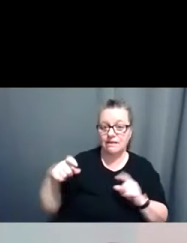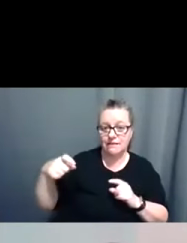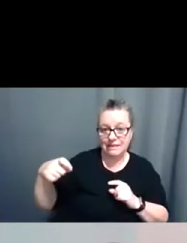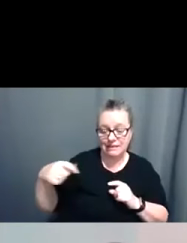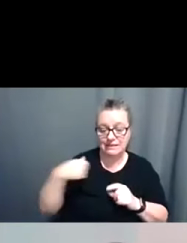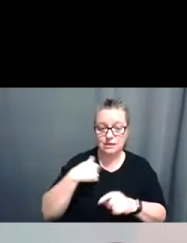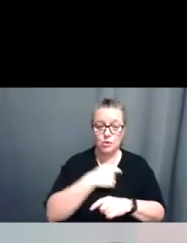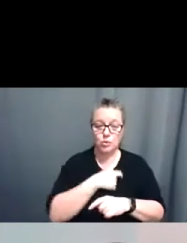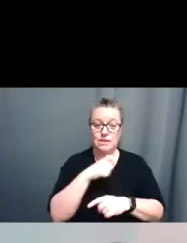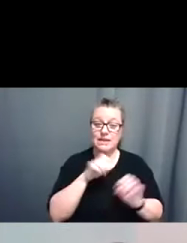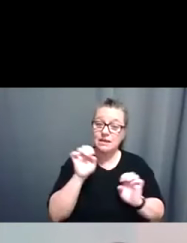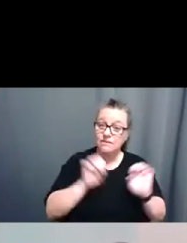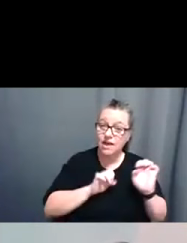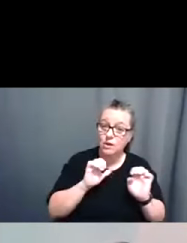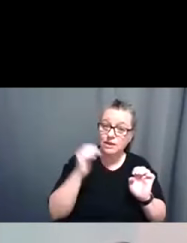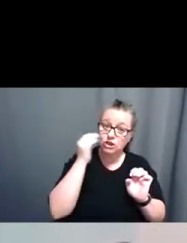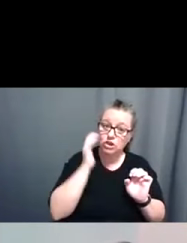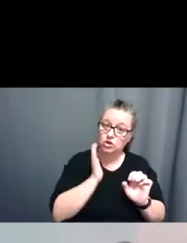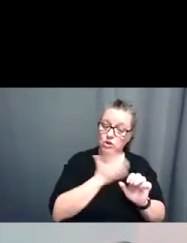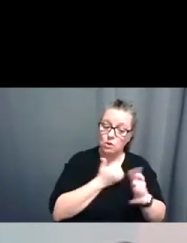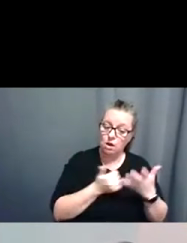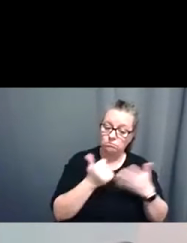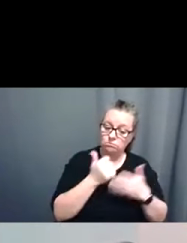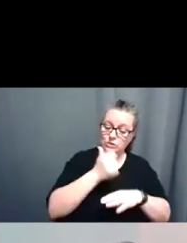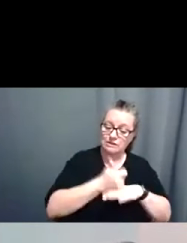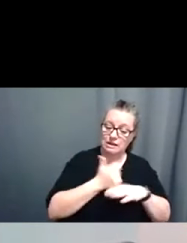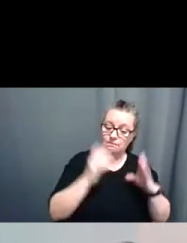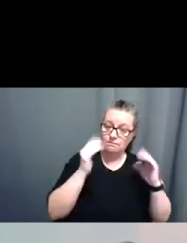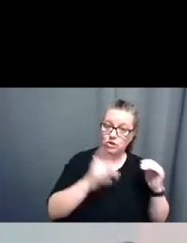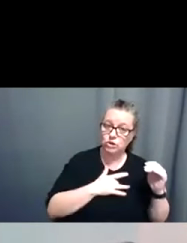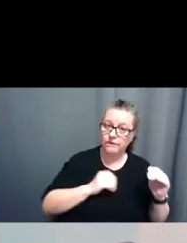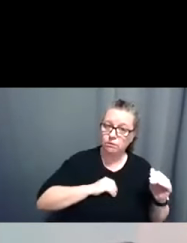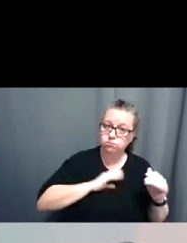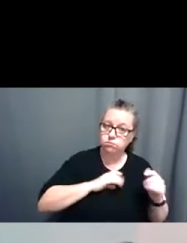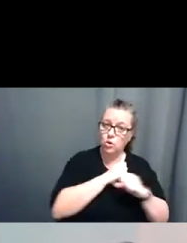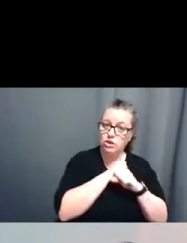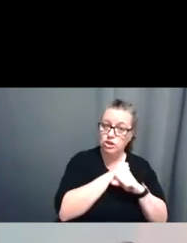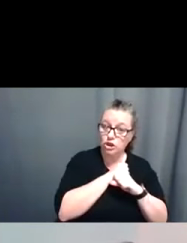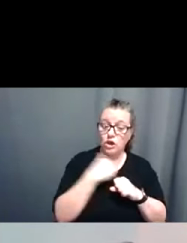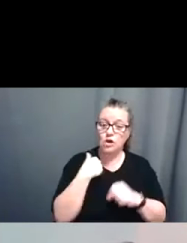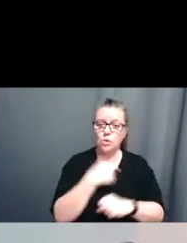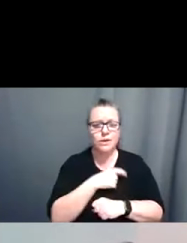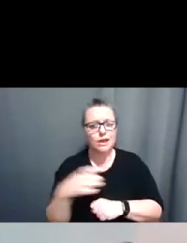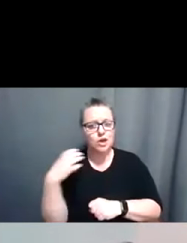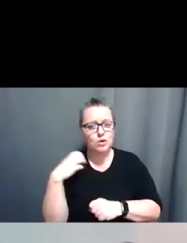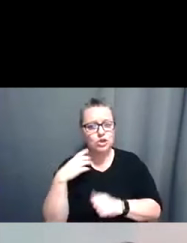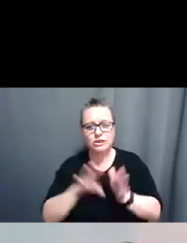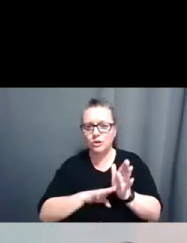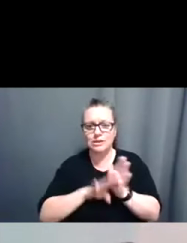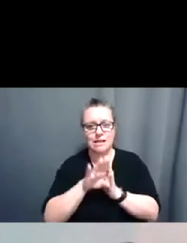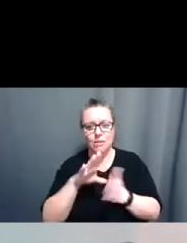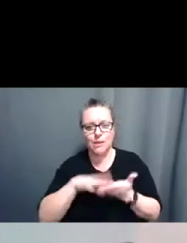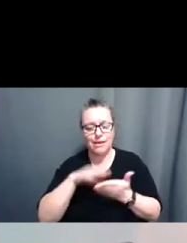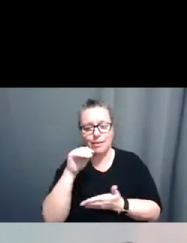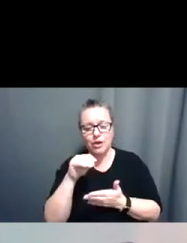We need evaluation to know where we stand, to set expectations, to feel reassured or secure. We need coaching to accelerate learning,